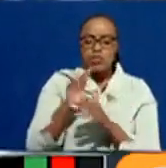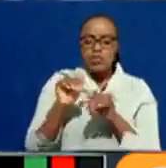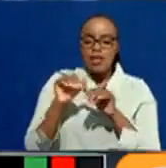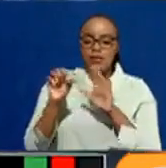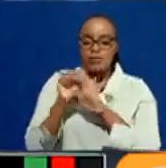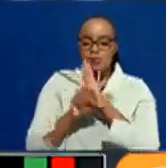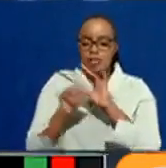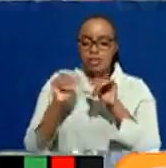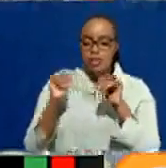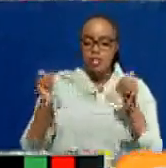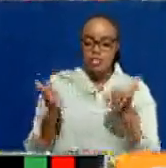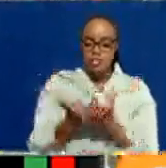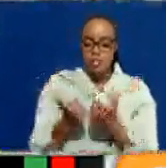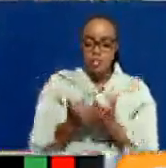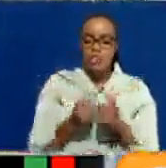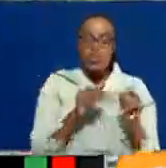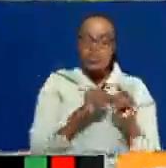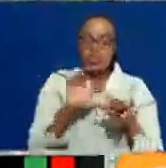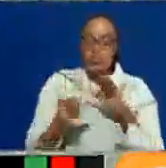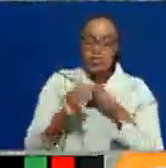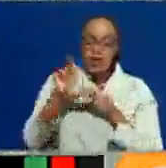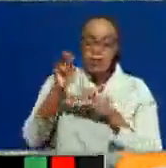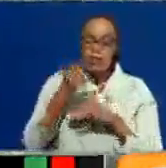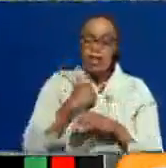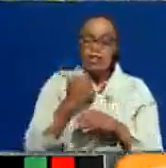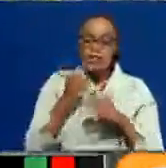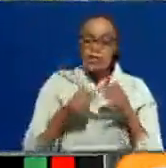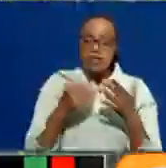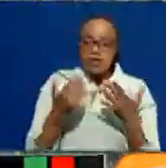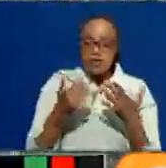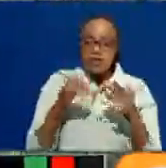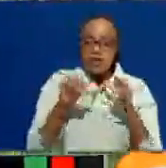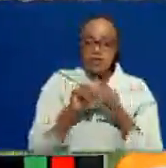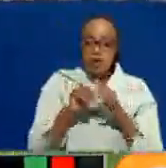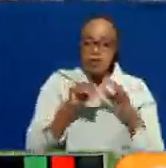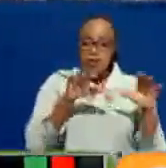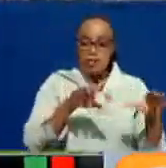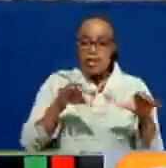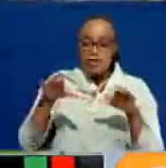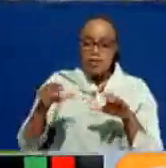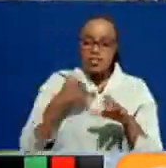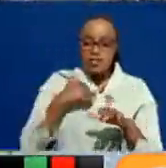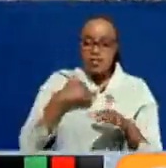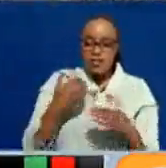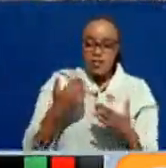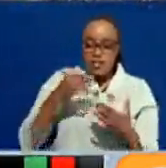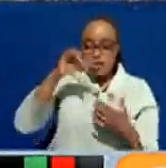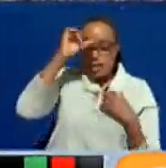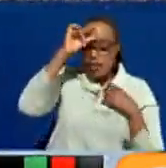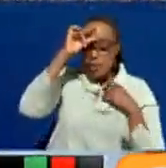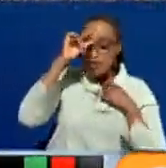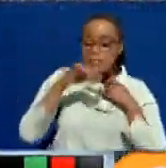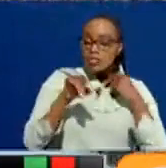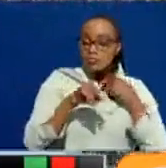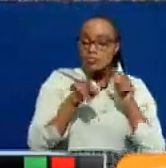agencies. The deputy president revisited claims of his tribulations at the hands of the Kenyatta government as he spoke of the